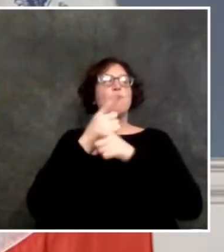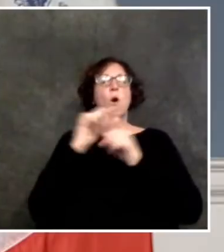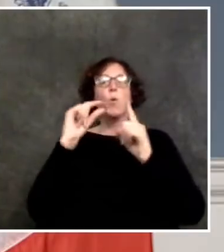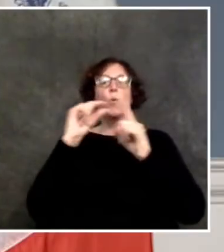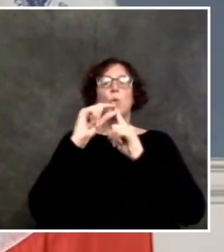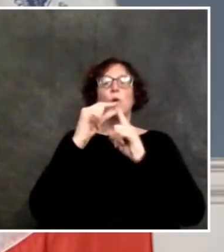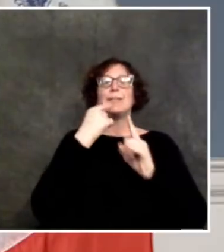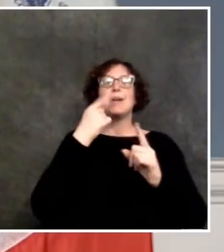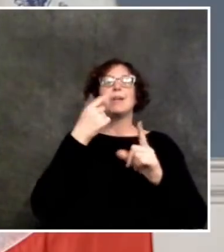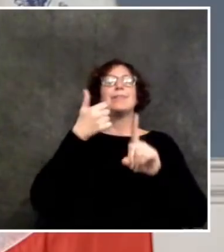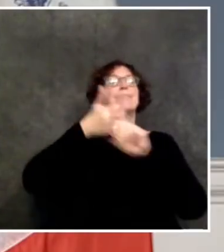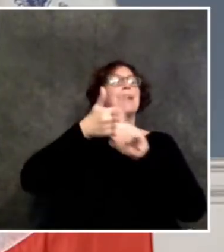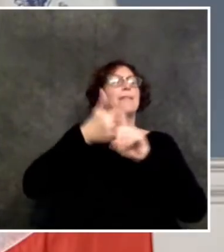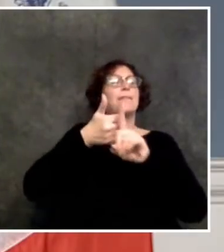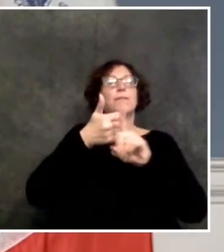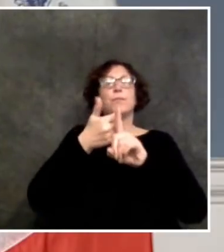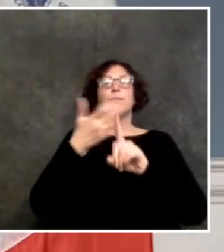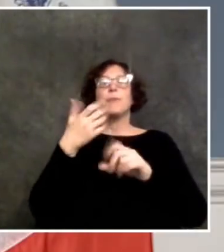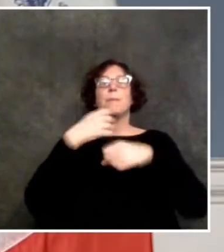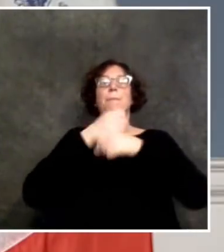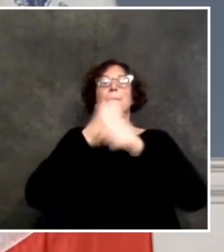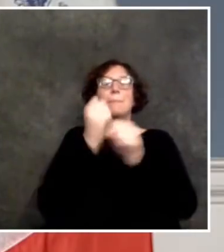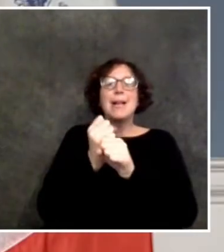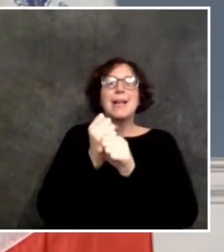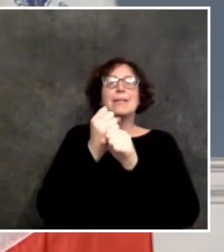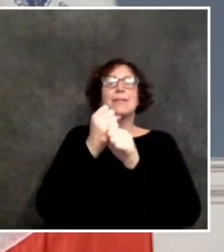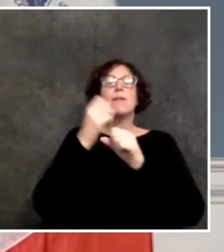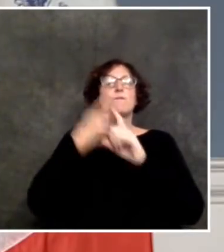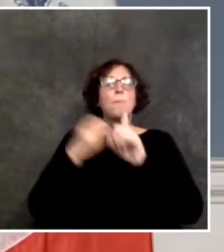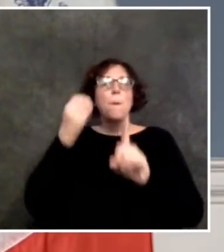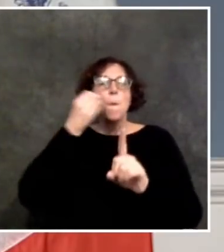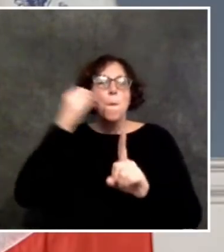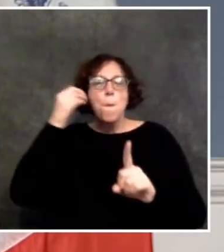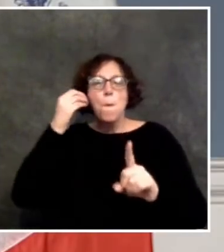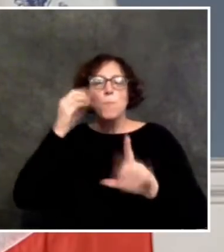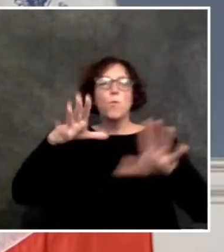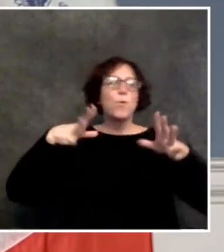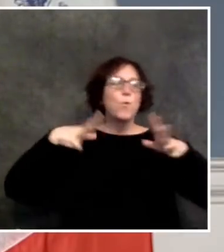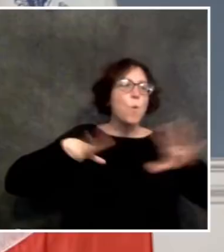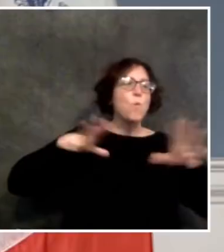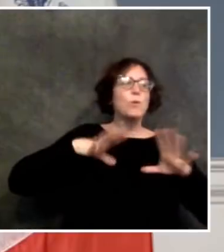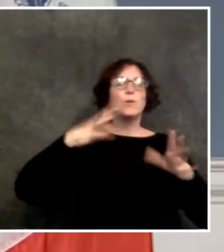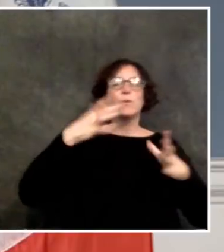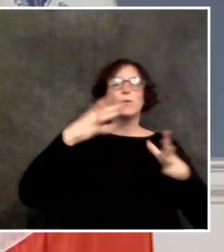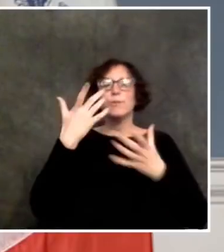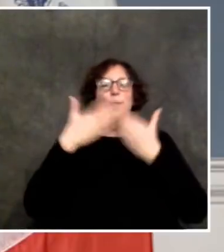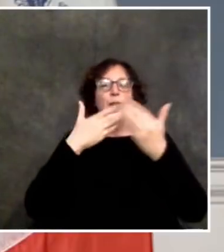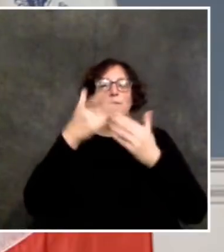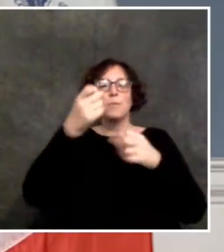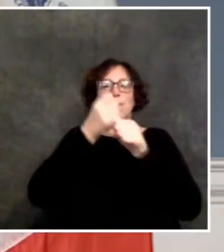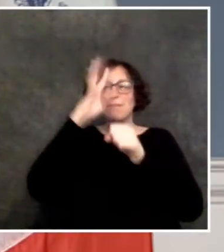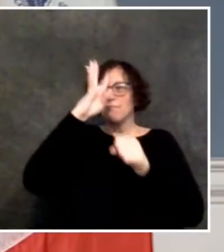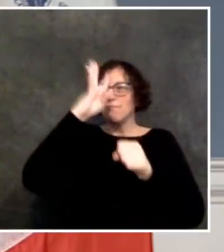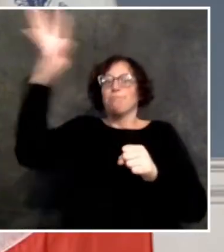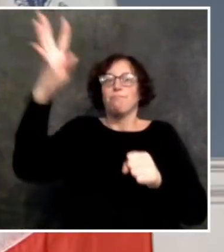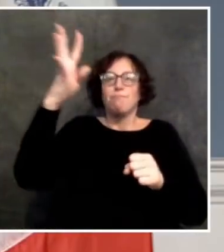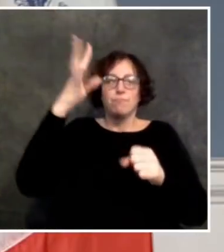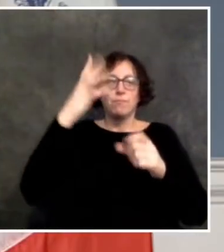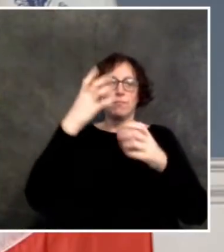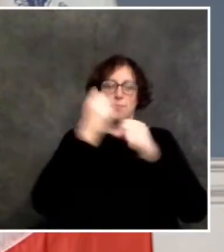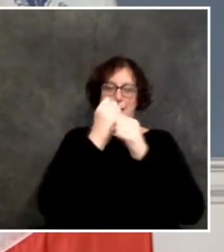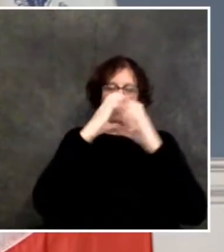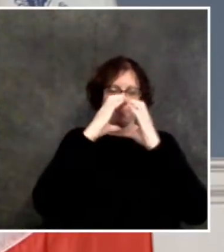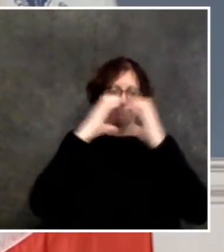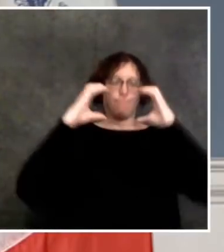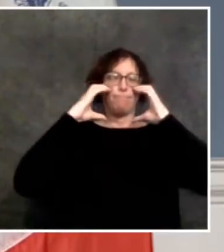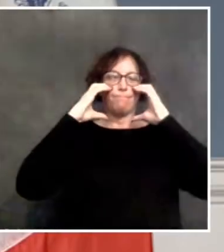about how you take care of it. A face mask to me is something that, is for professionals and the people who